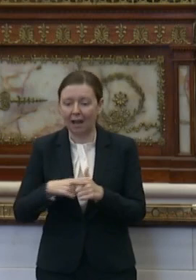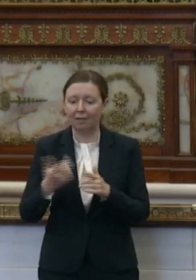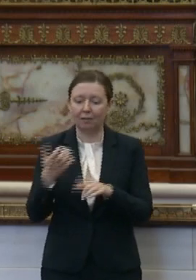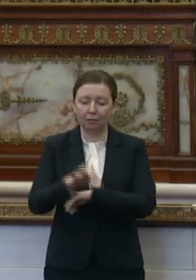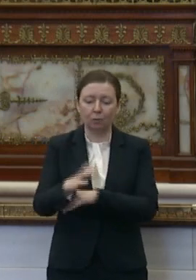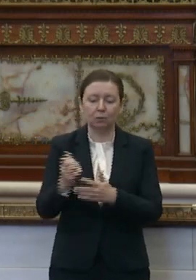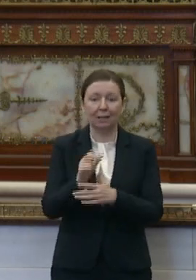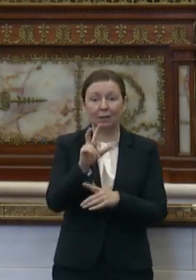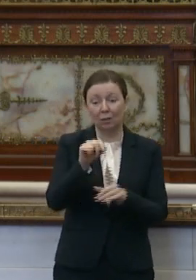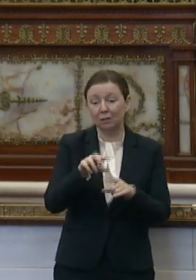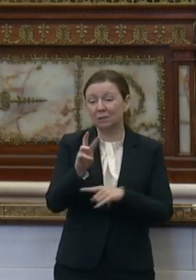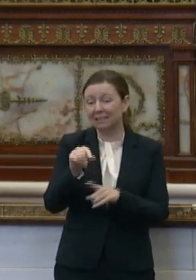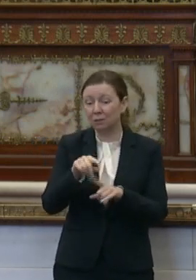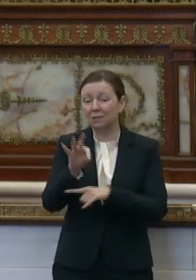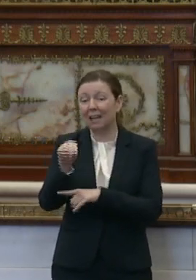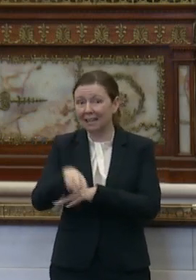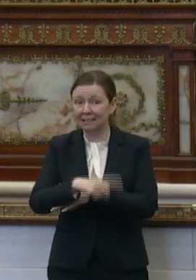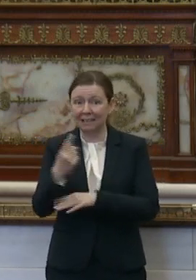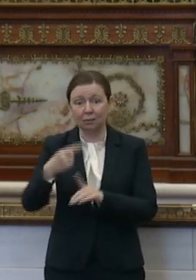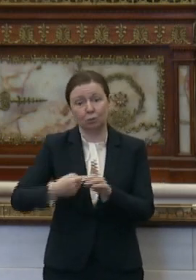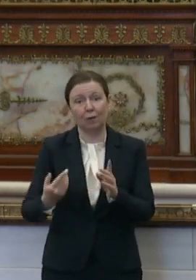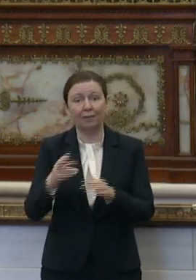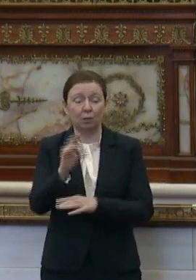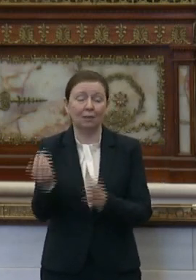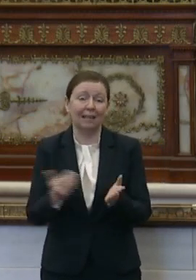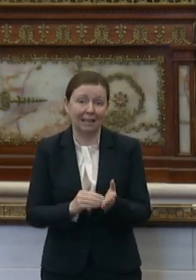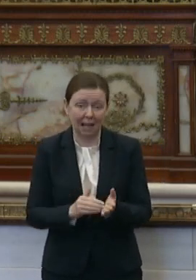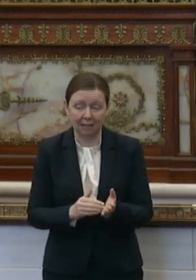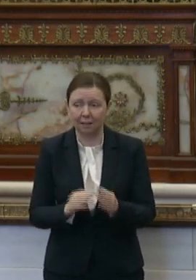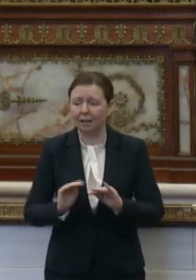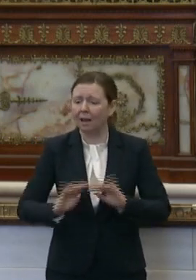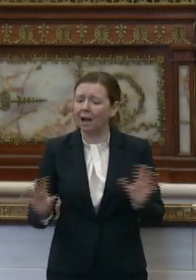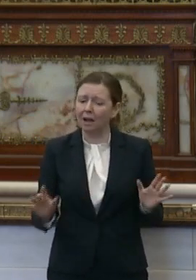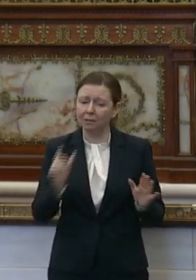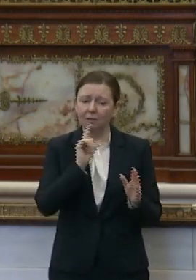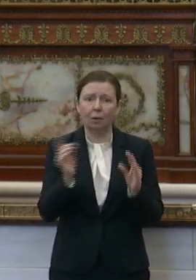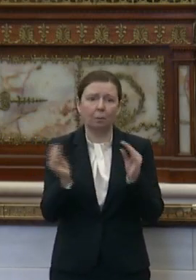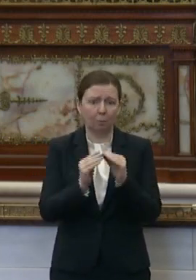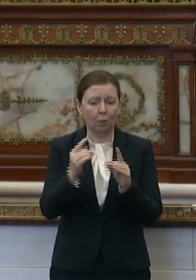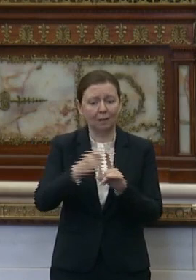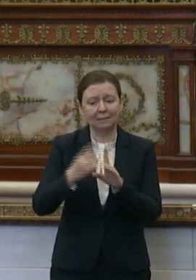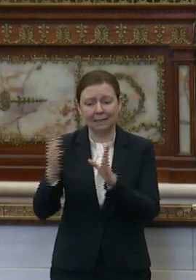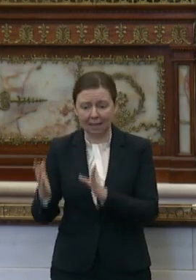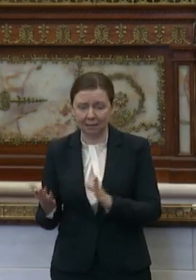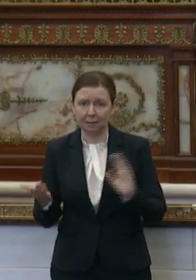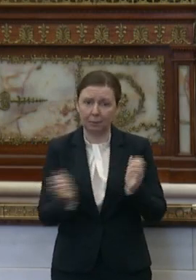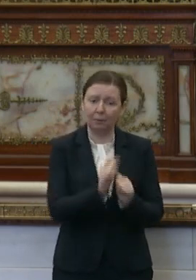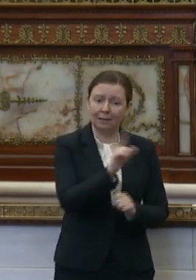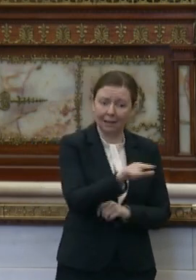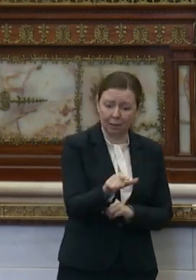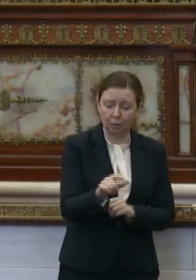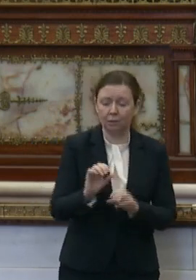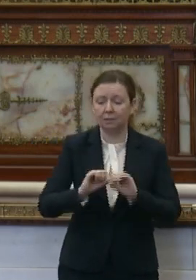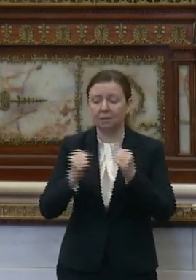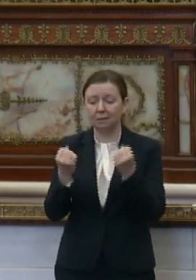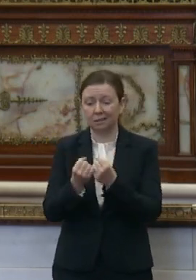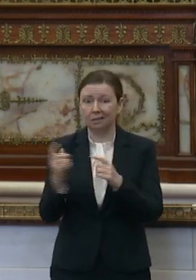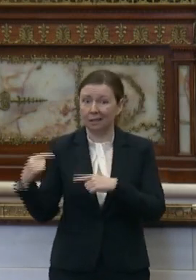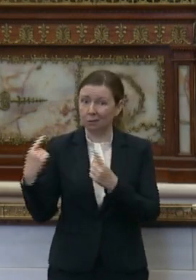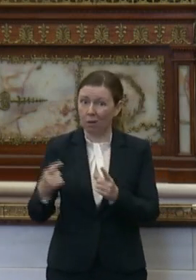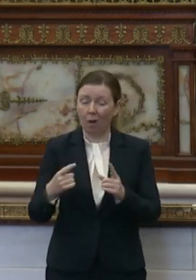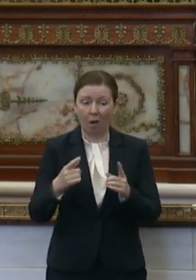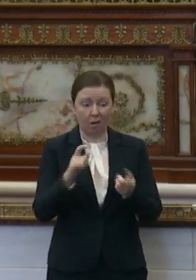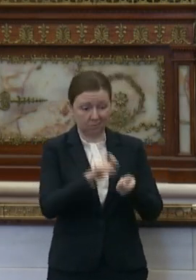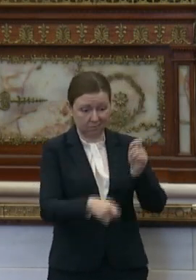30 to 60 to 90 days to re-rent the unit. Obviously, there are more tenants than landlords, and while society has long vilified the